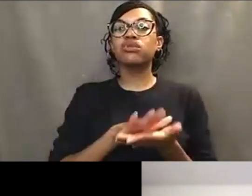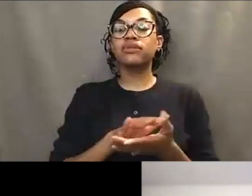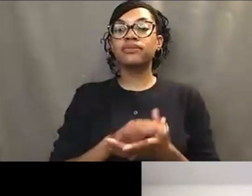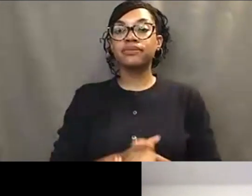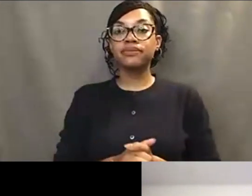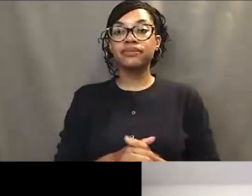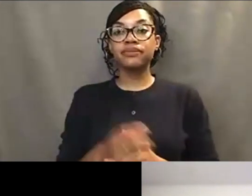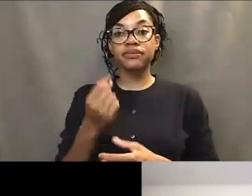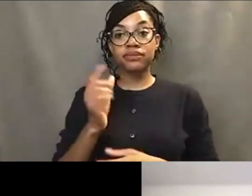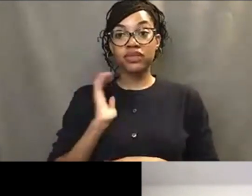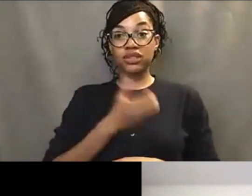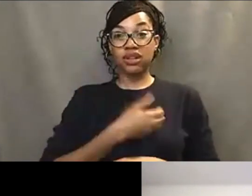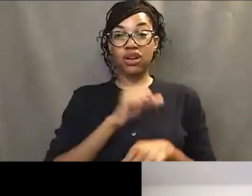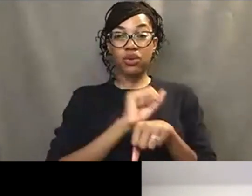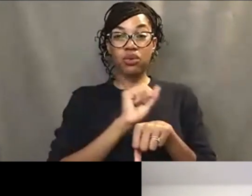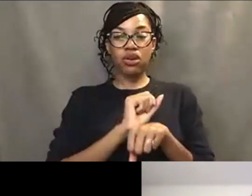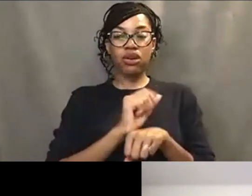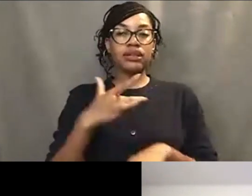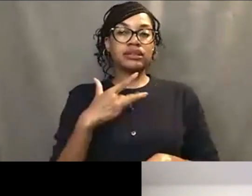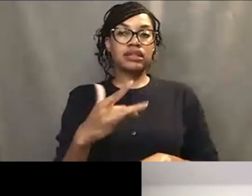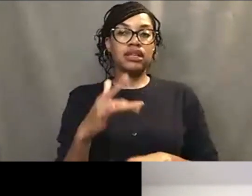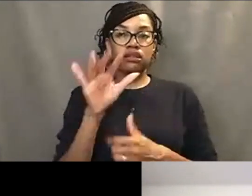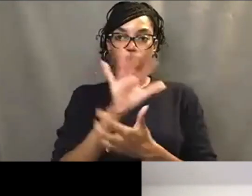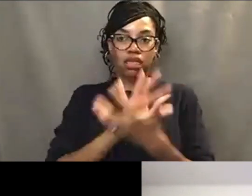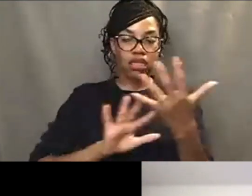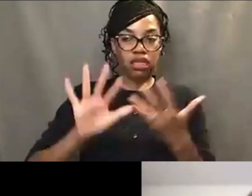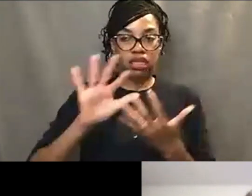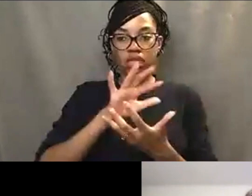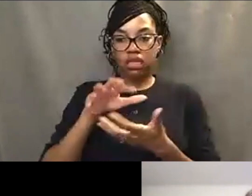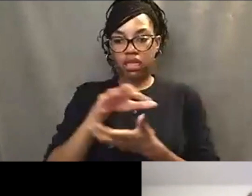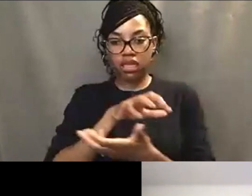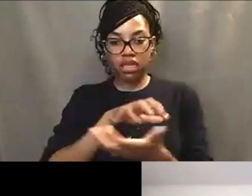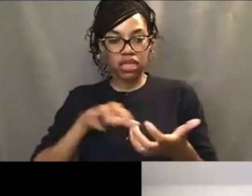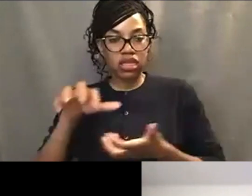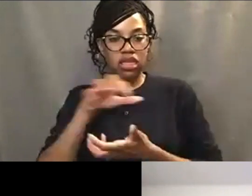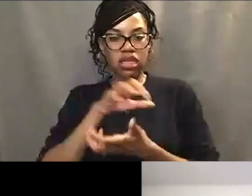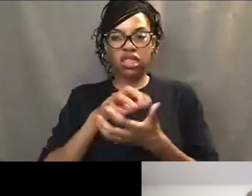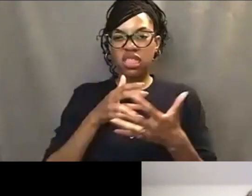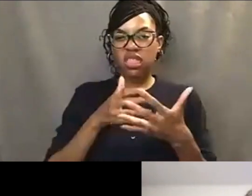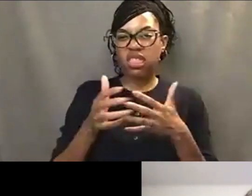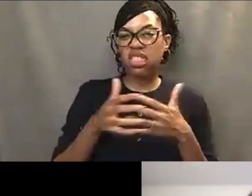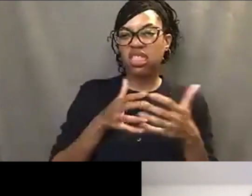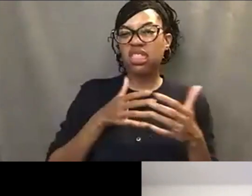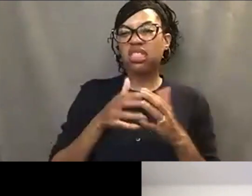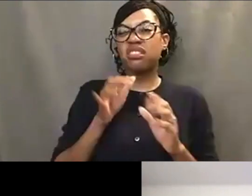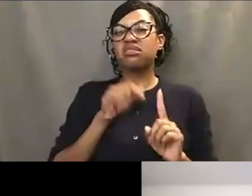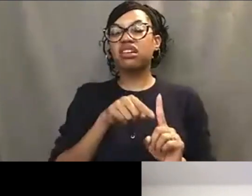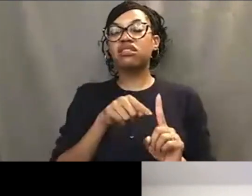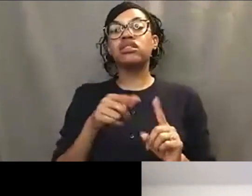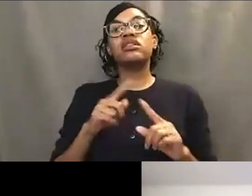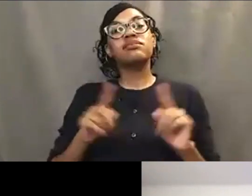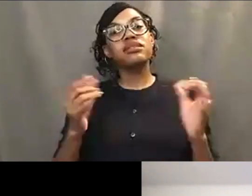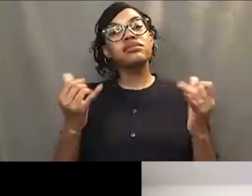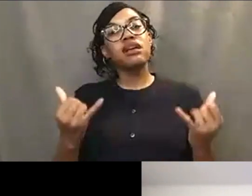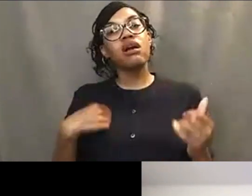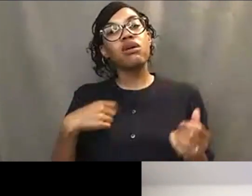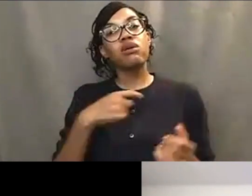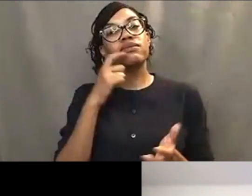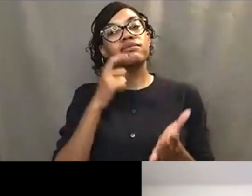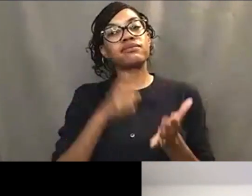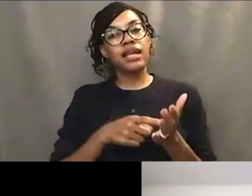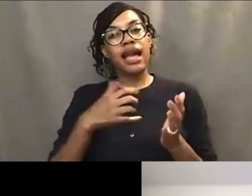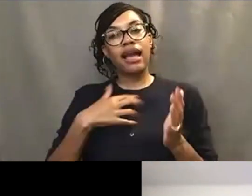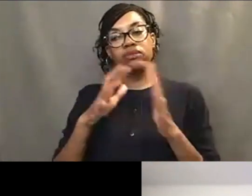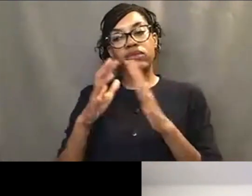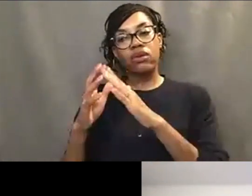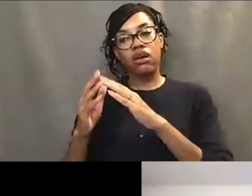tensions between labor and community has a long history. It's everywhere, and it will continue to exist